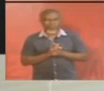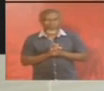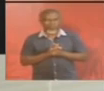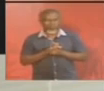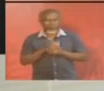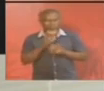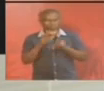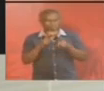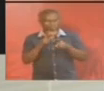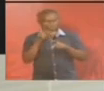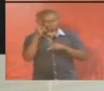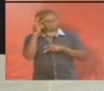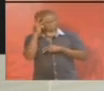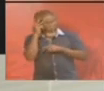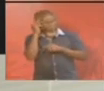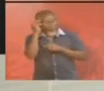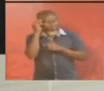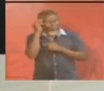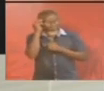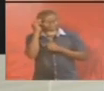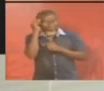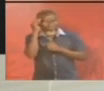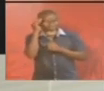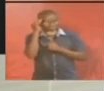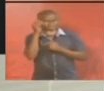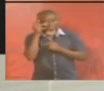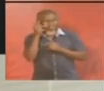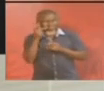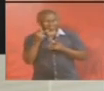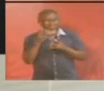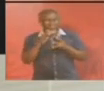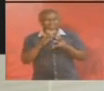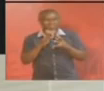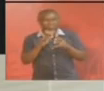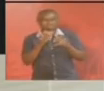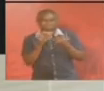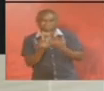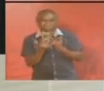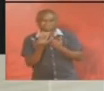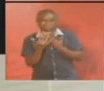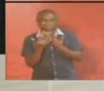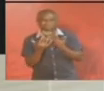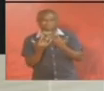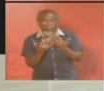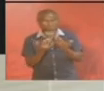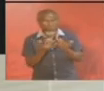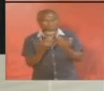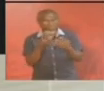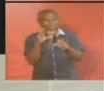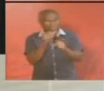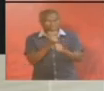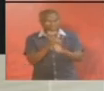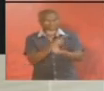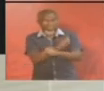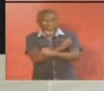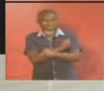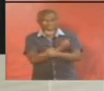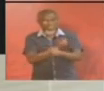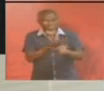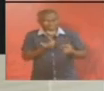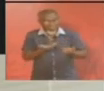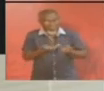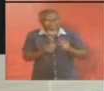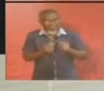about vaccines, delays, suspensions in administering of the vaccines in several EU countries. And there is